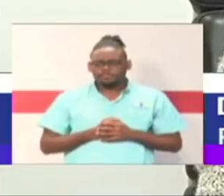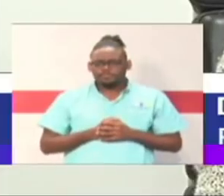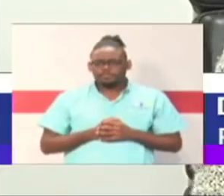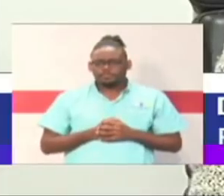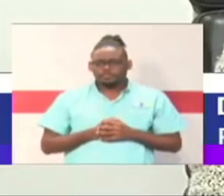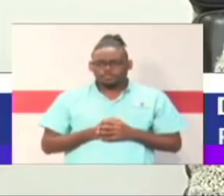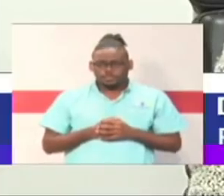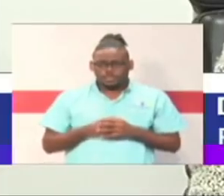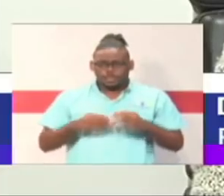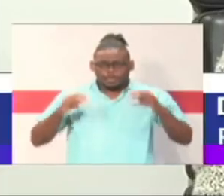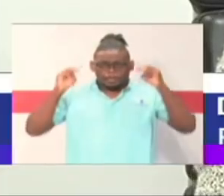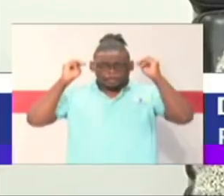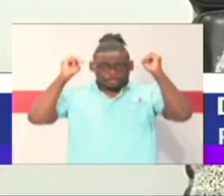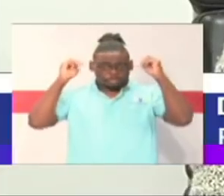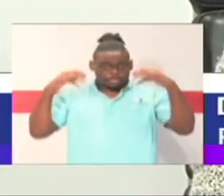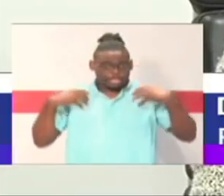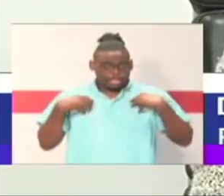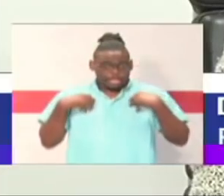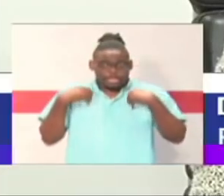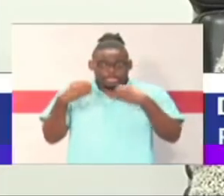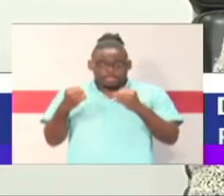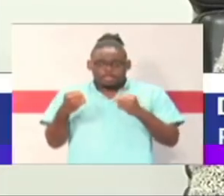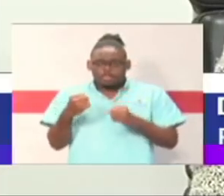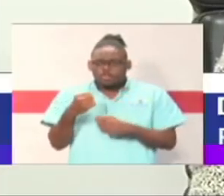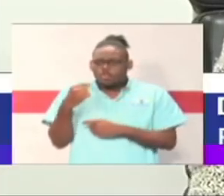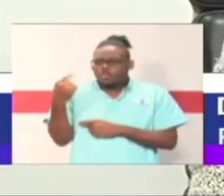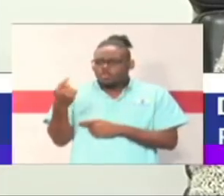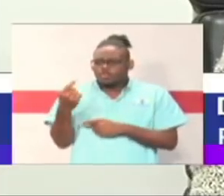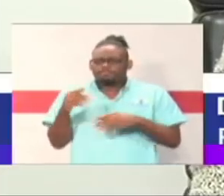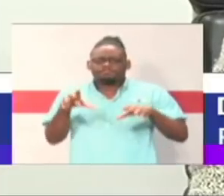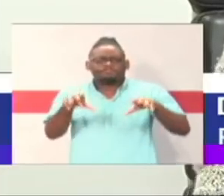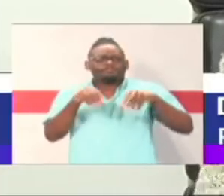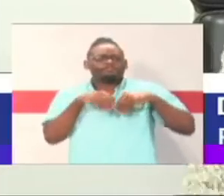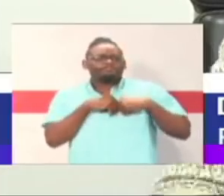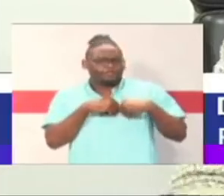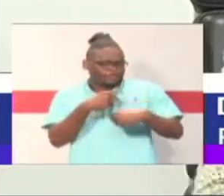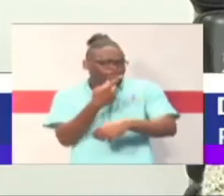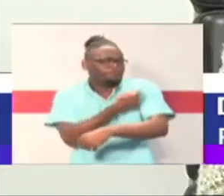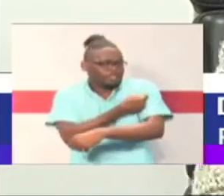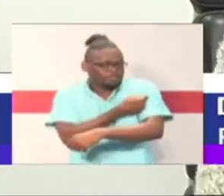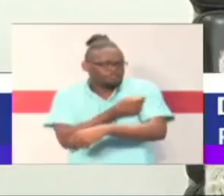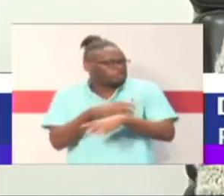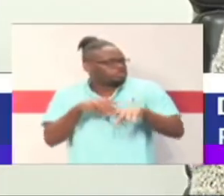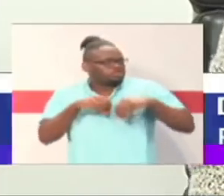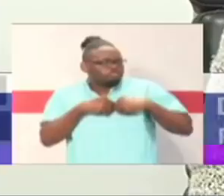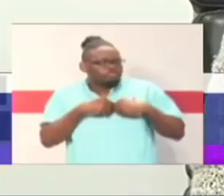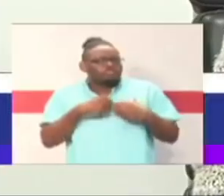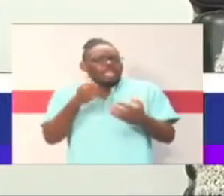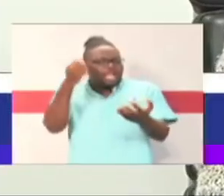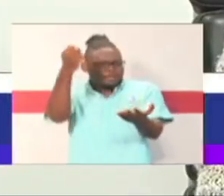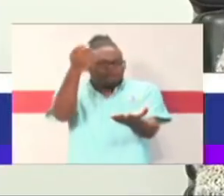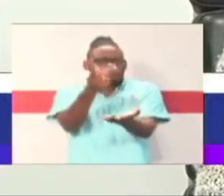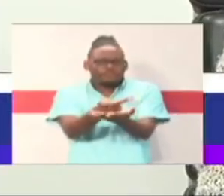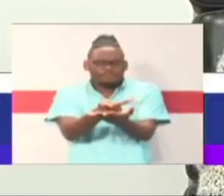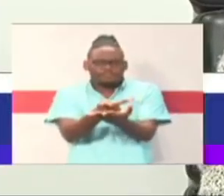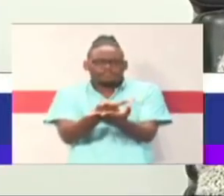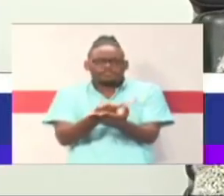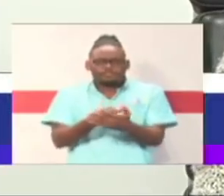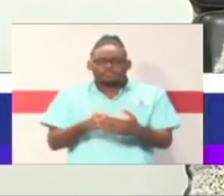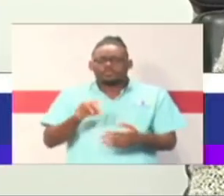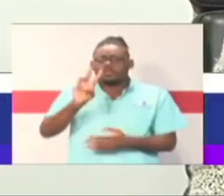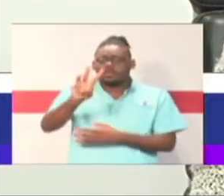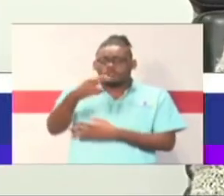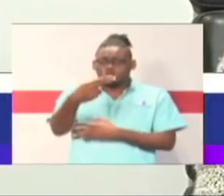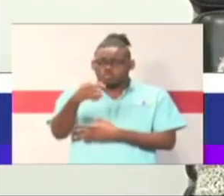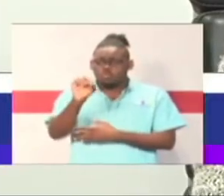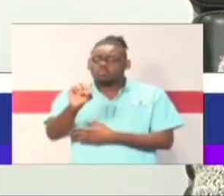considers vaccines that are fully EUL or WHO emergency use license approved. And at present, the Ministry of Health and the government